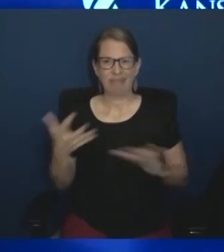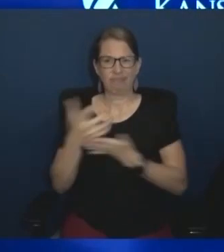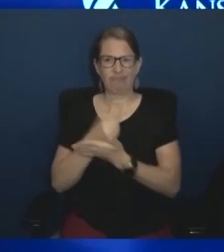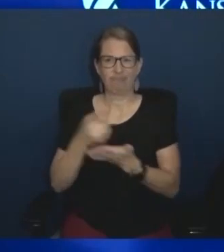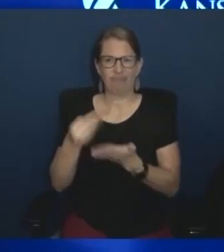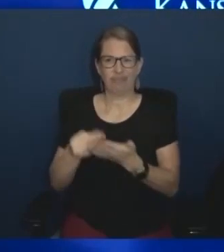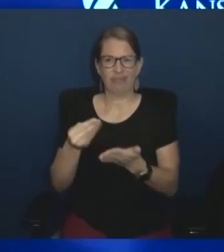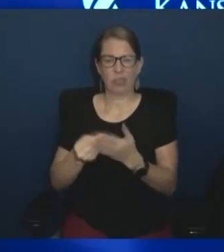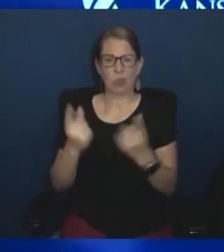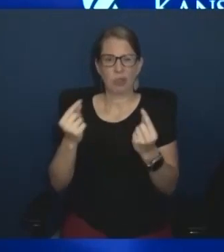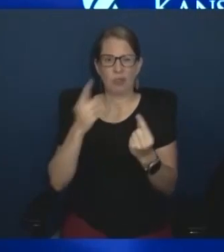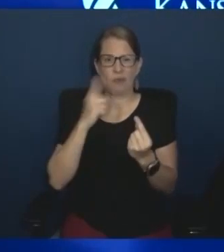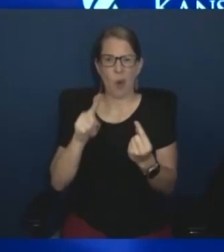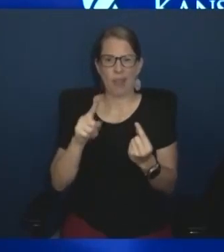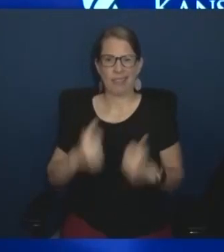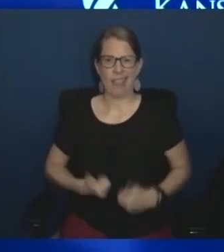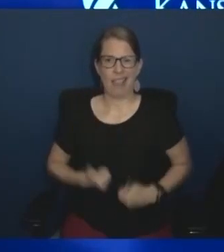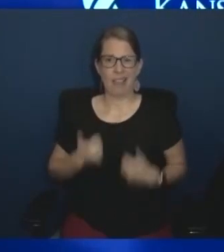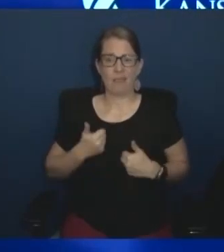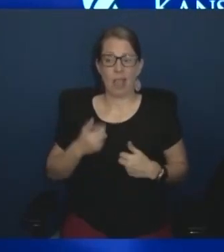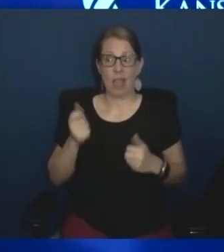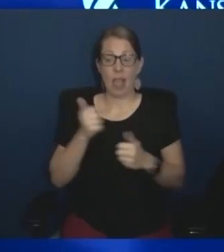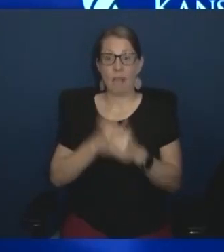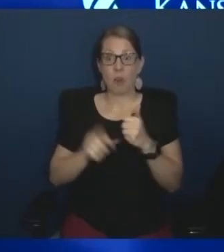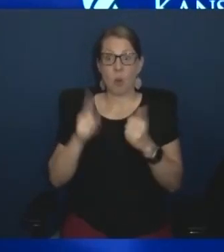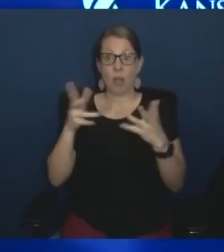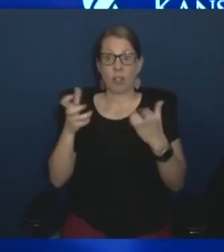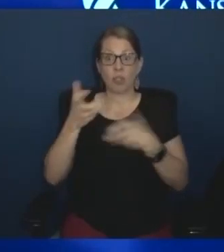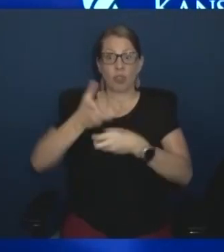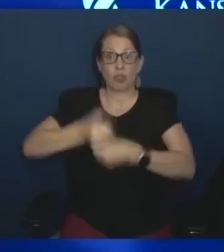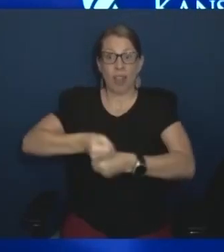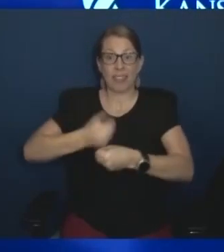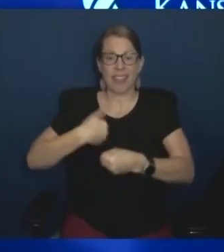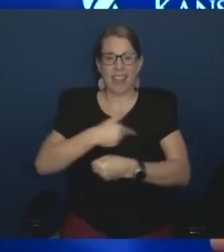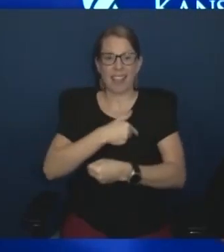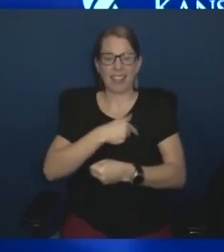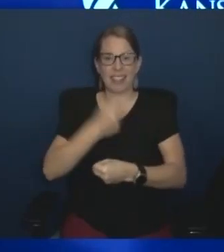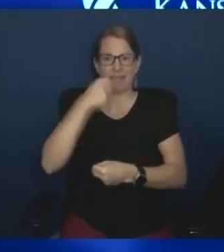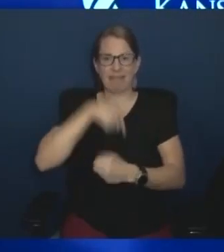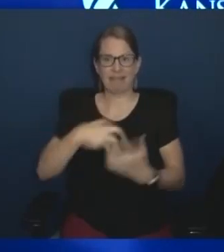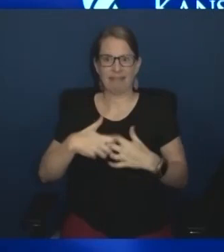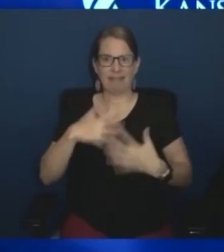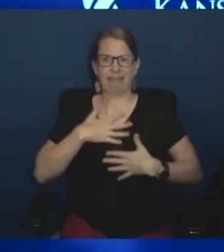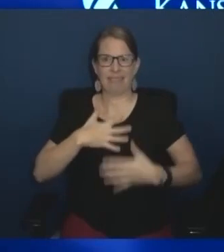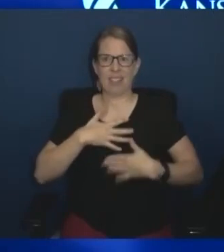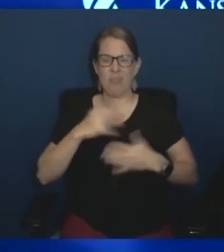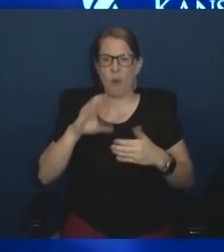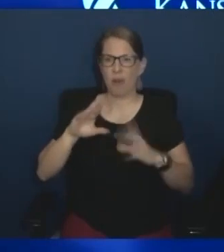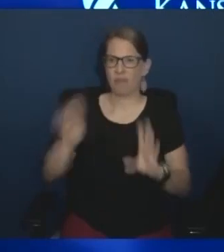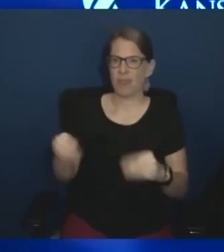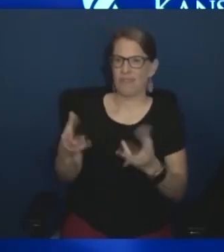know, everyone wants to trust us when it comes to being on that ventilator, proning you, giving you all sorts of medication.